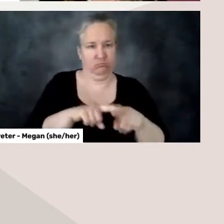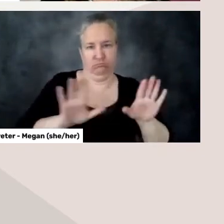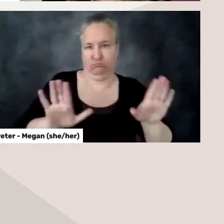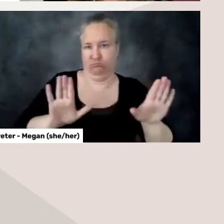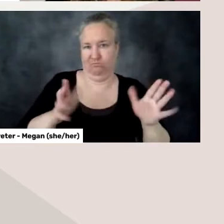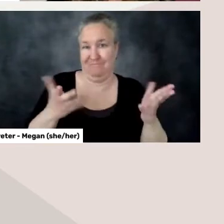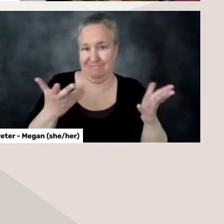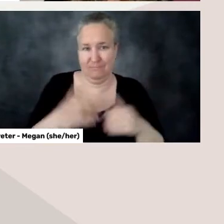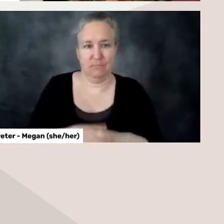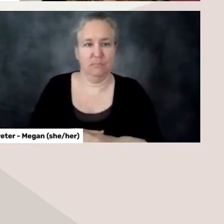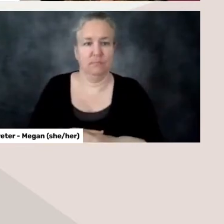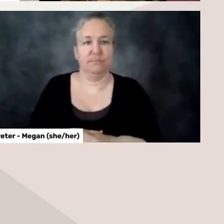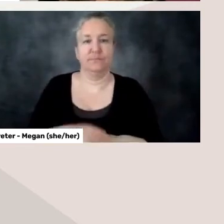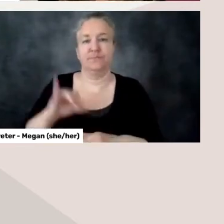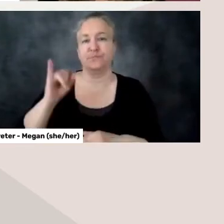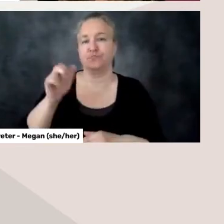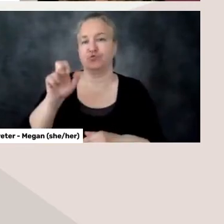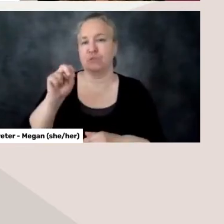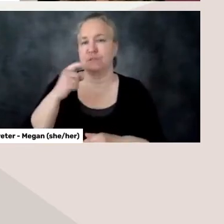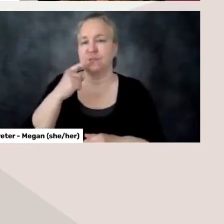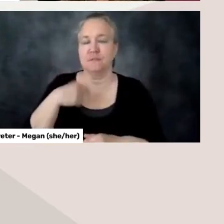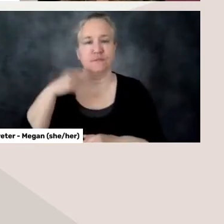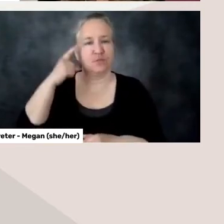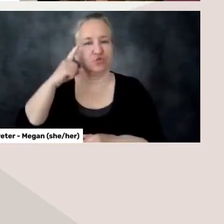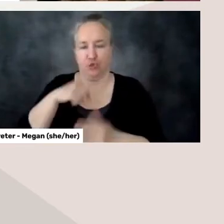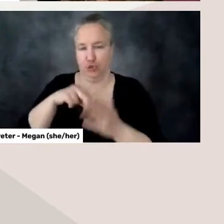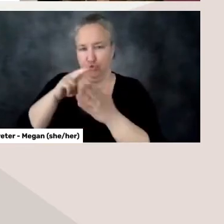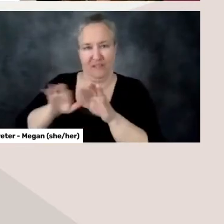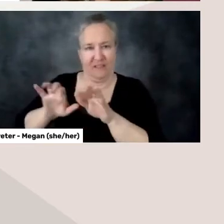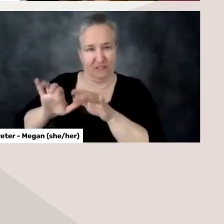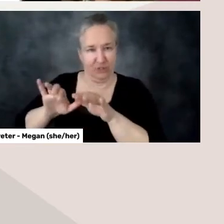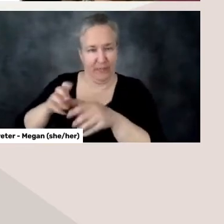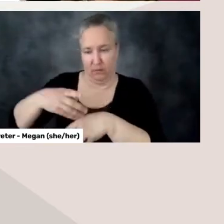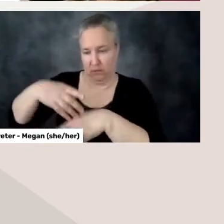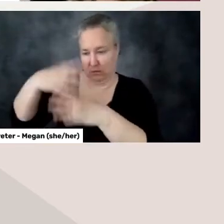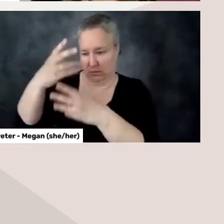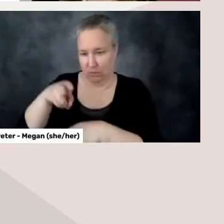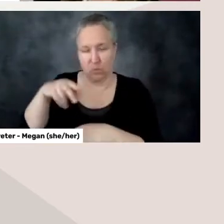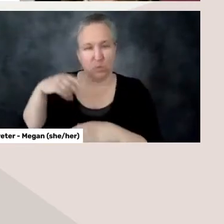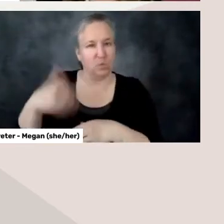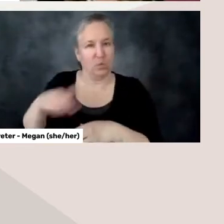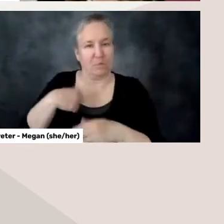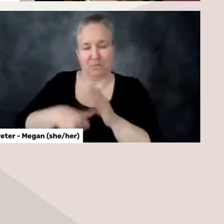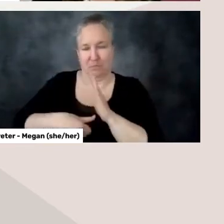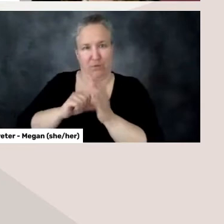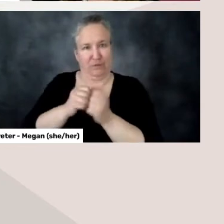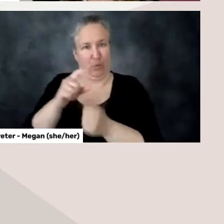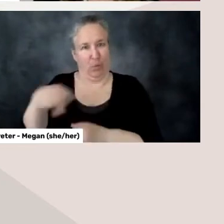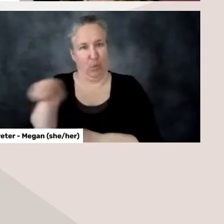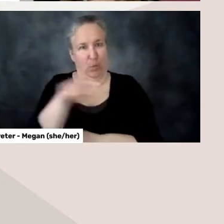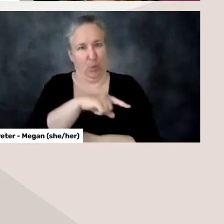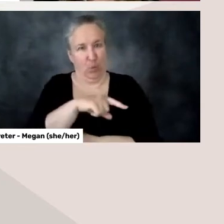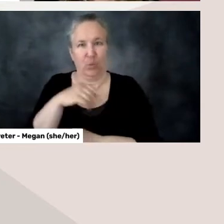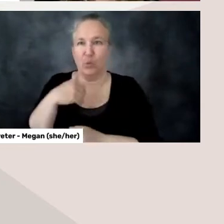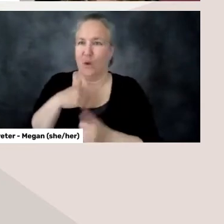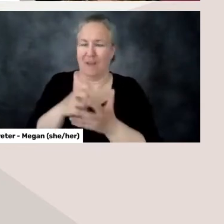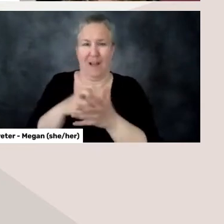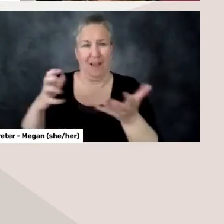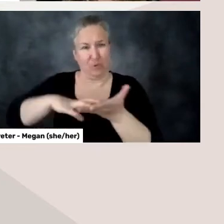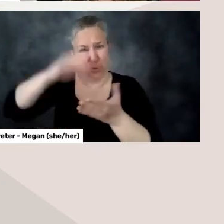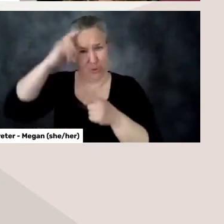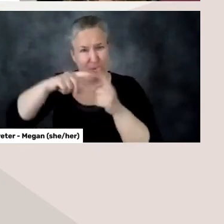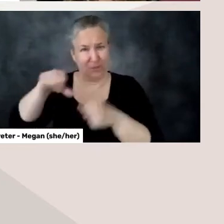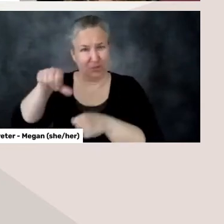Great. I just want to, I'm sure you're all looking at the chat. I'm just so impressed with all of you. You have so much to learn